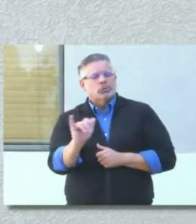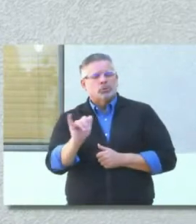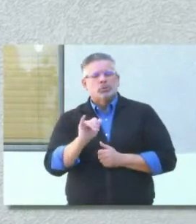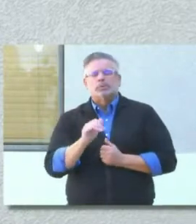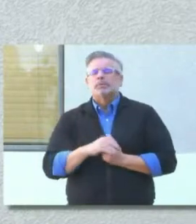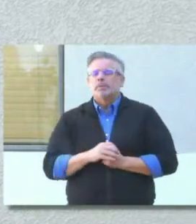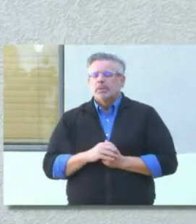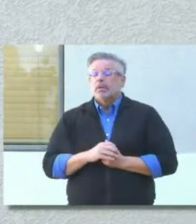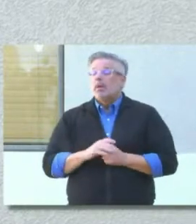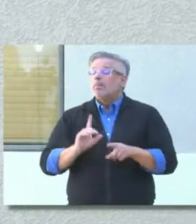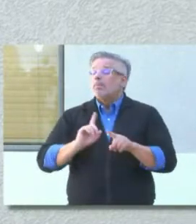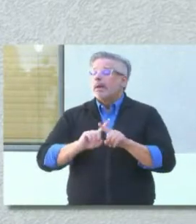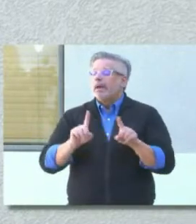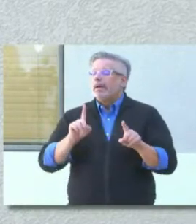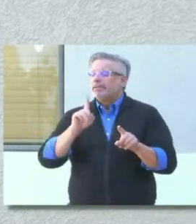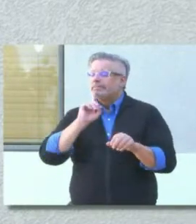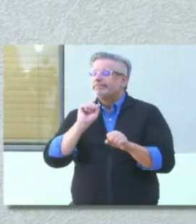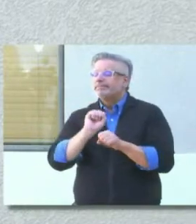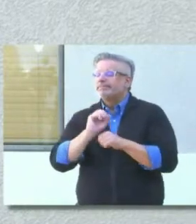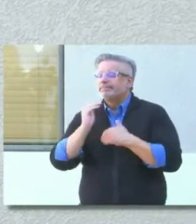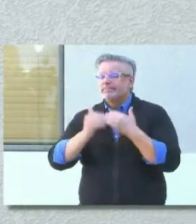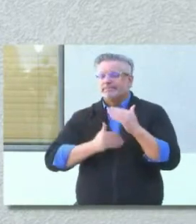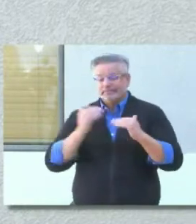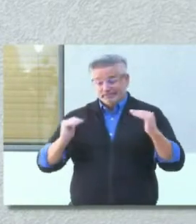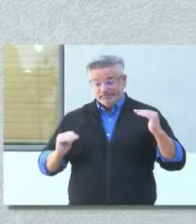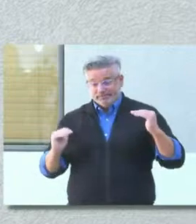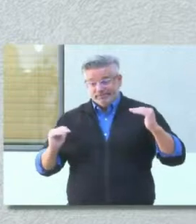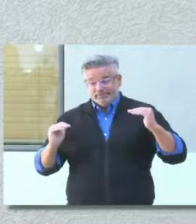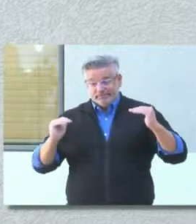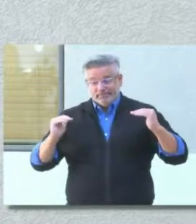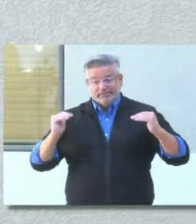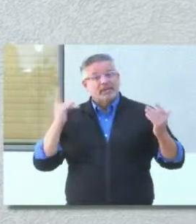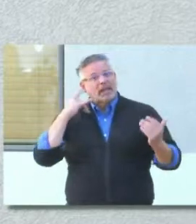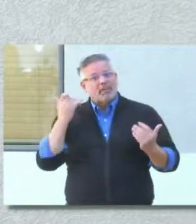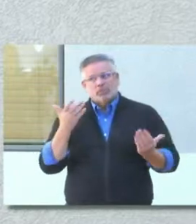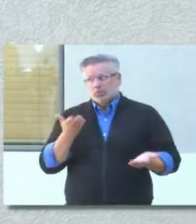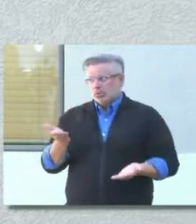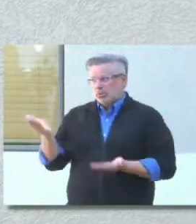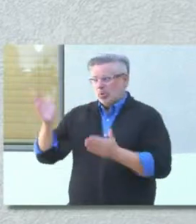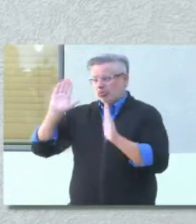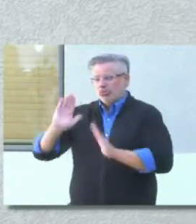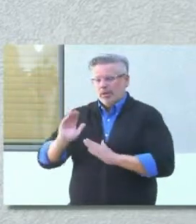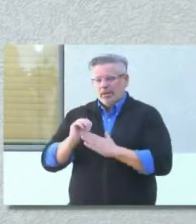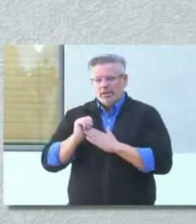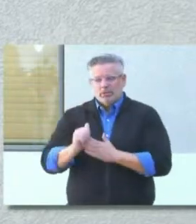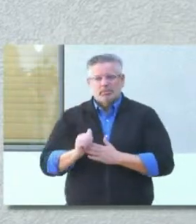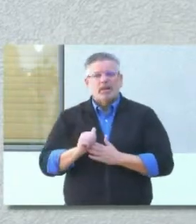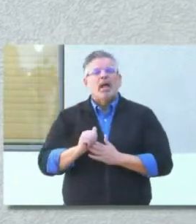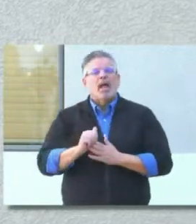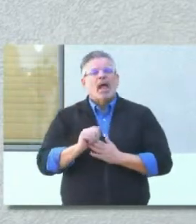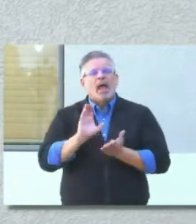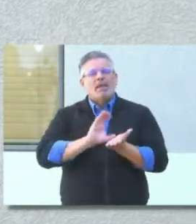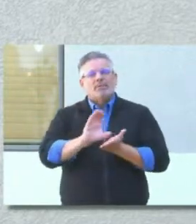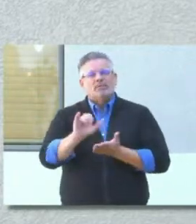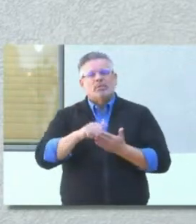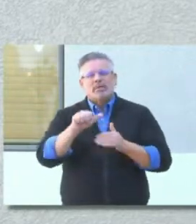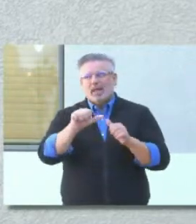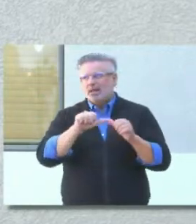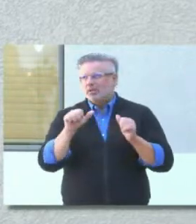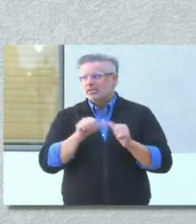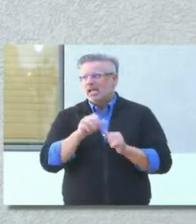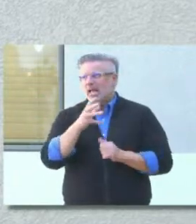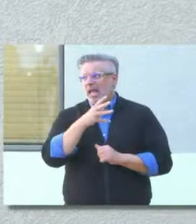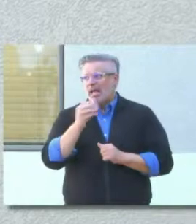service areas, but we are making progress in California, in no small part, Governor, to your great leadership and investment in these areas.